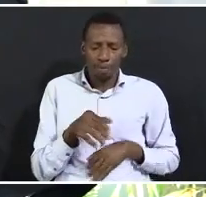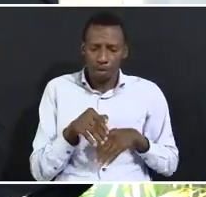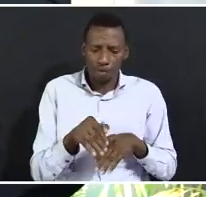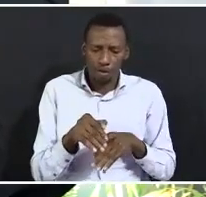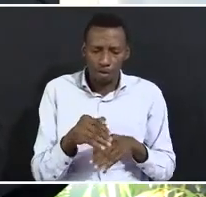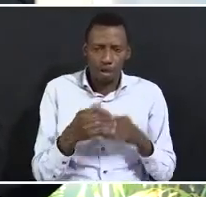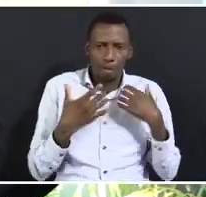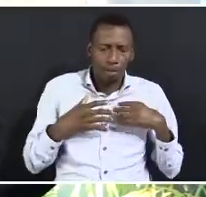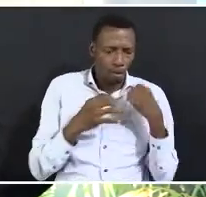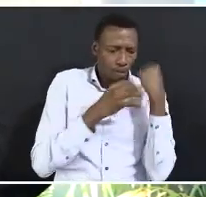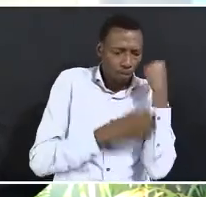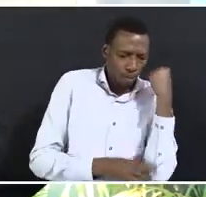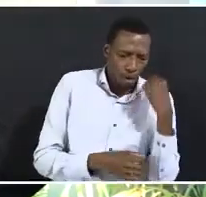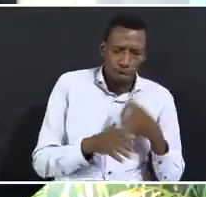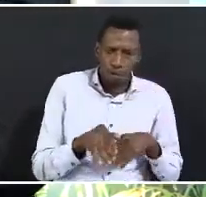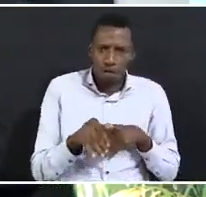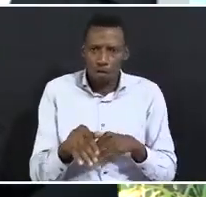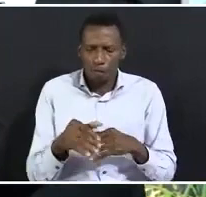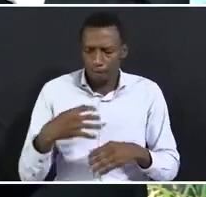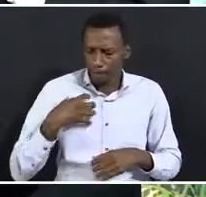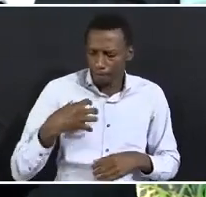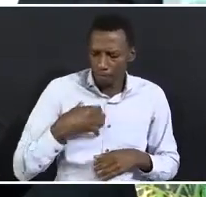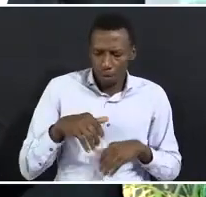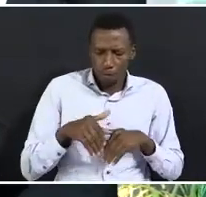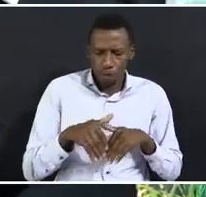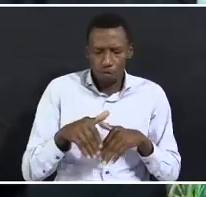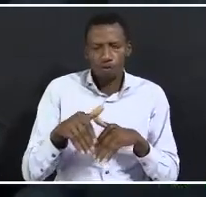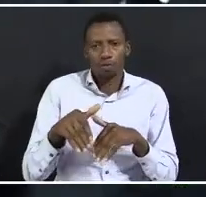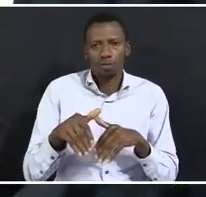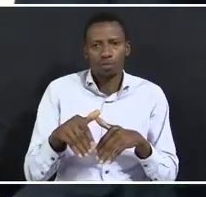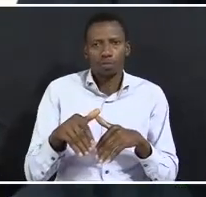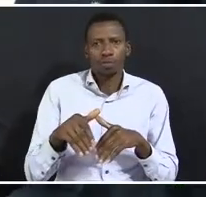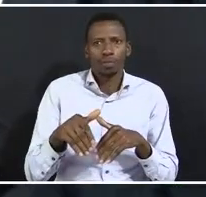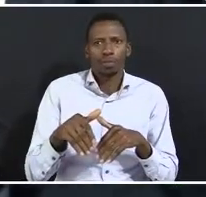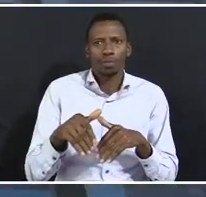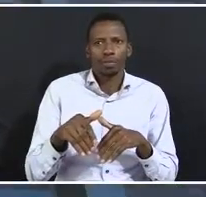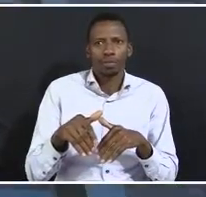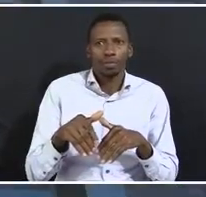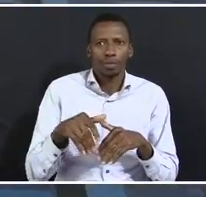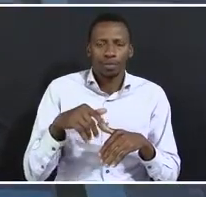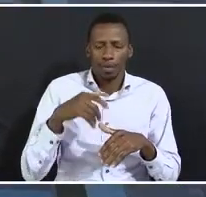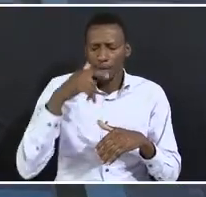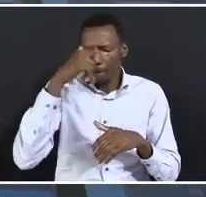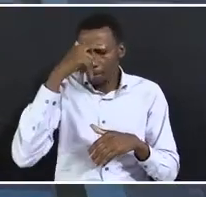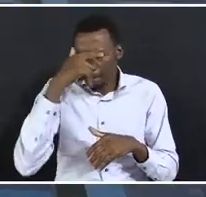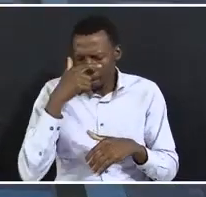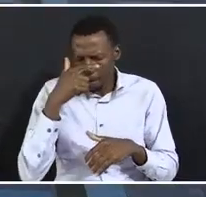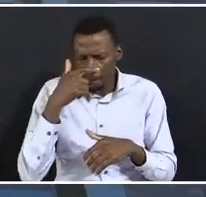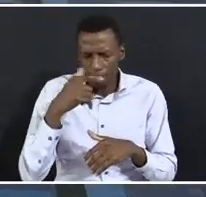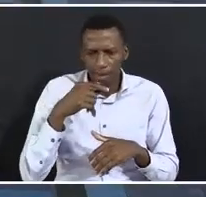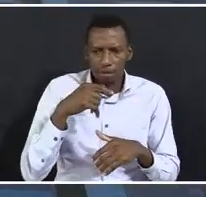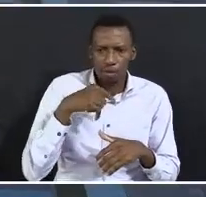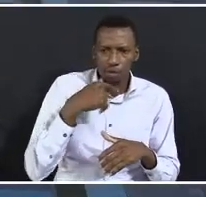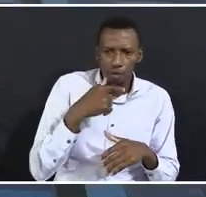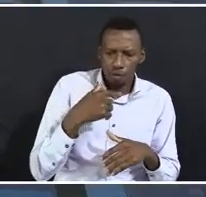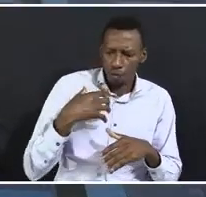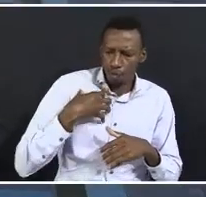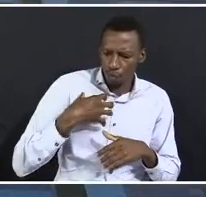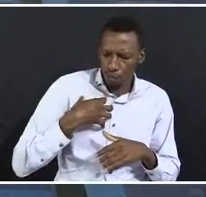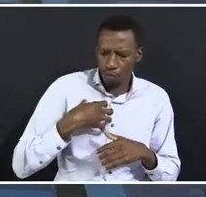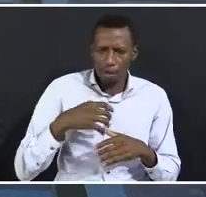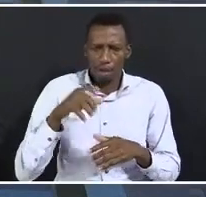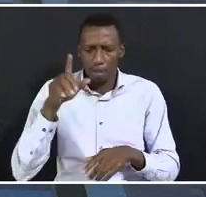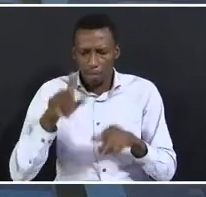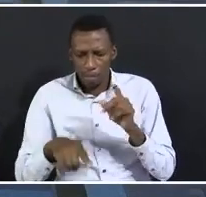are following him. The rich are following him. The ragged beggars are following him. The eyes and the lost all